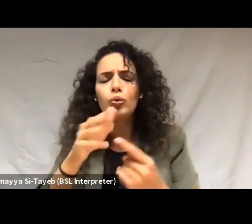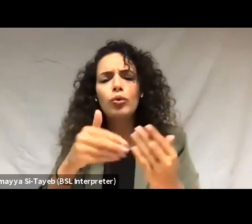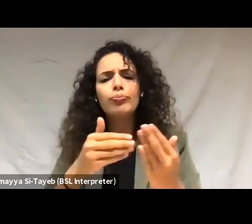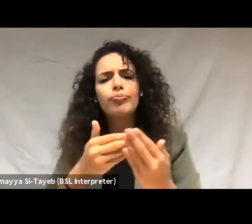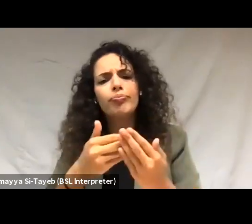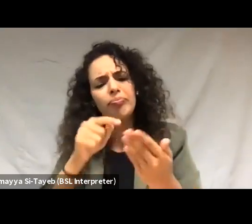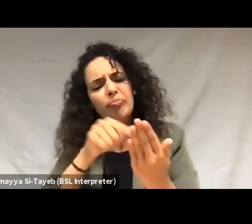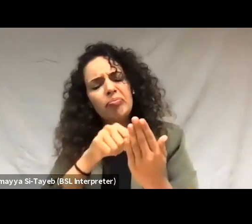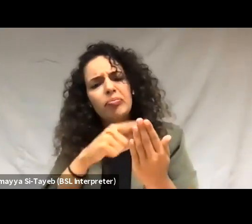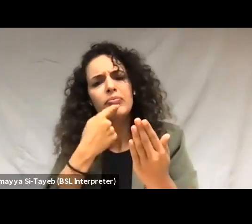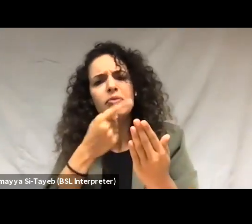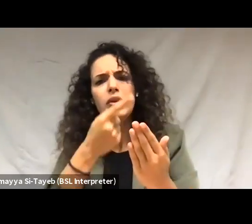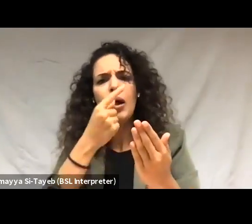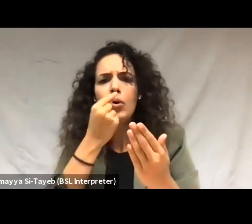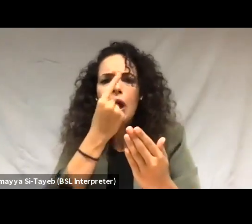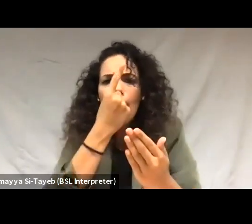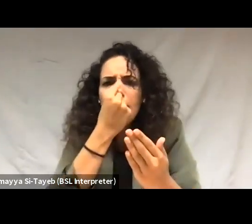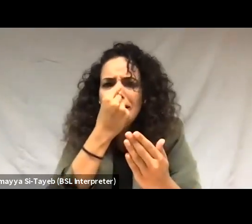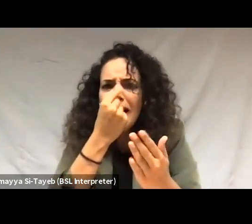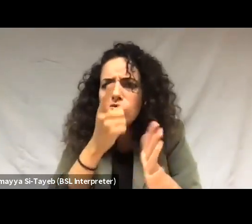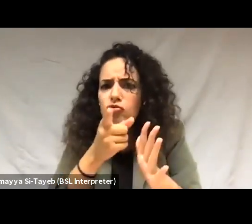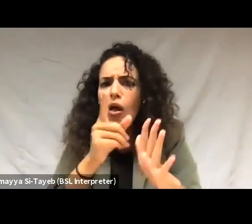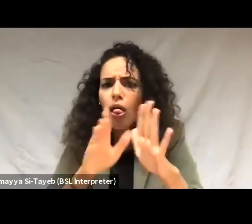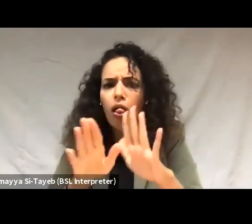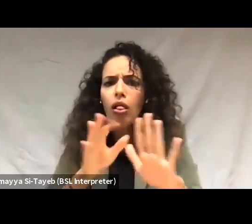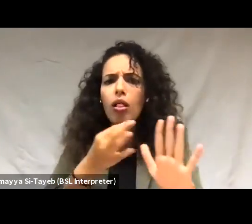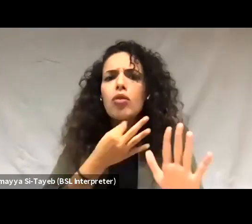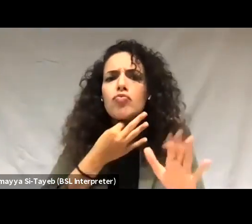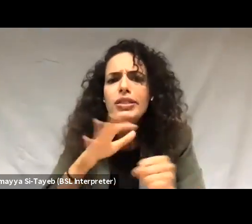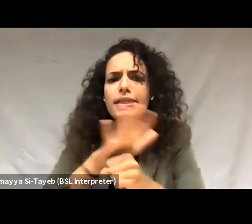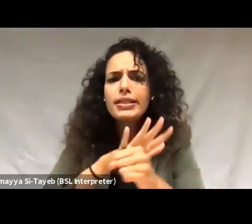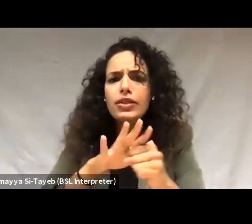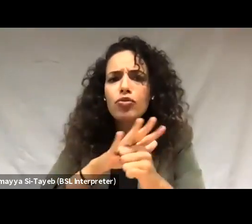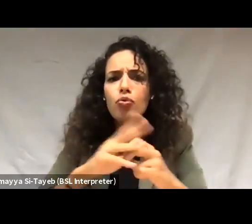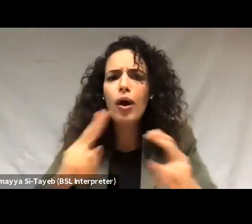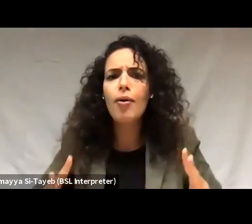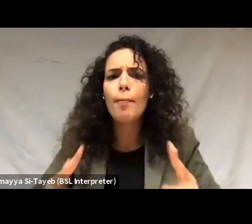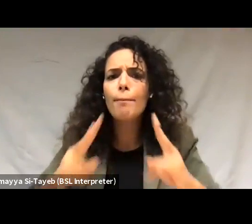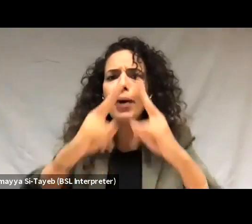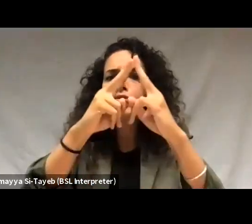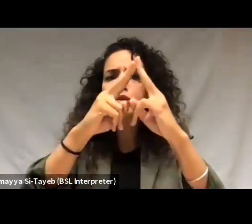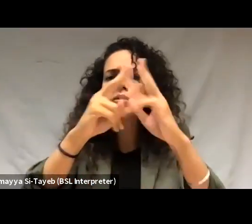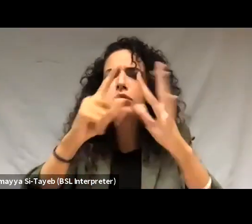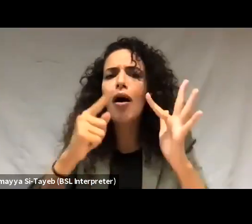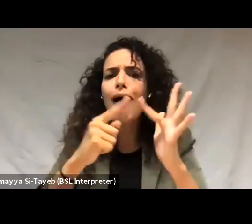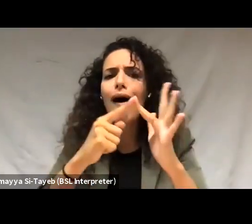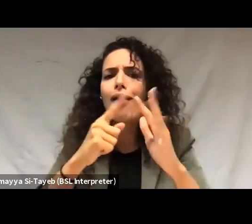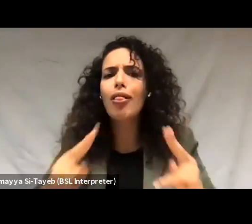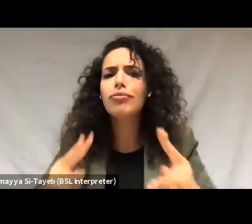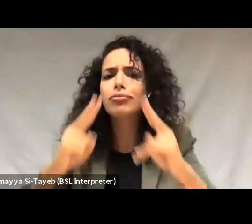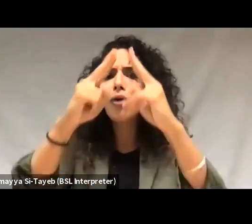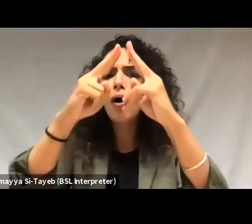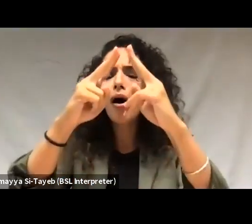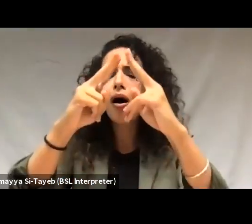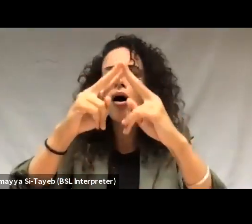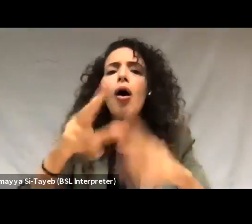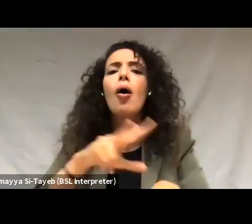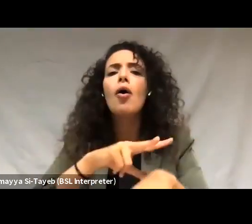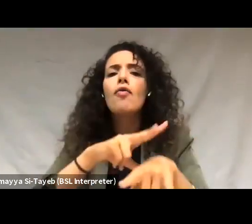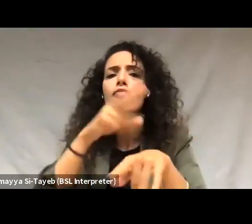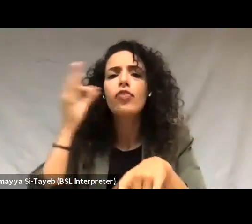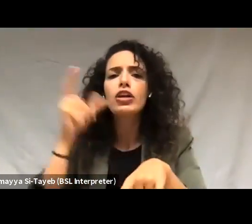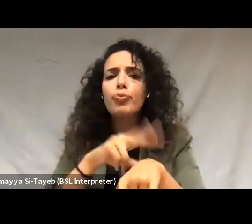at the Eiffel Tower, the French police cordoned off the Eiffel Tower because apparently somebody